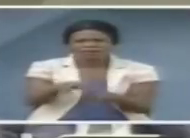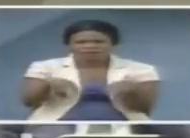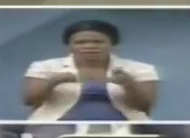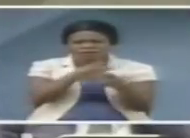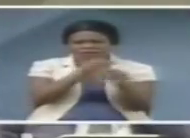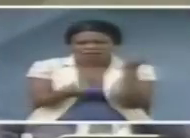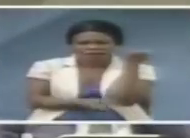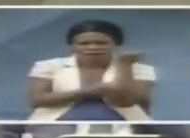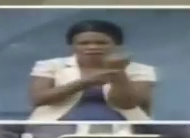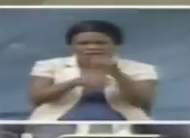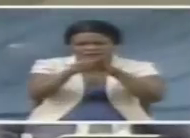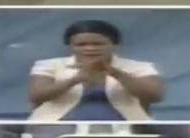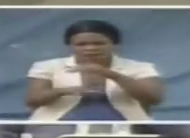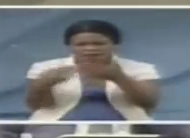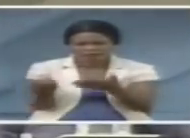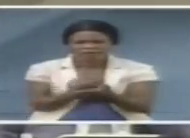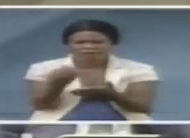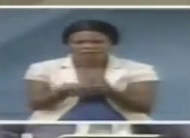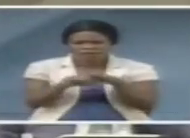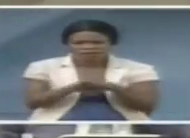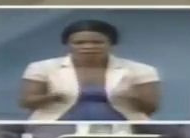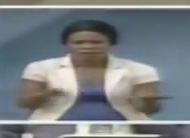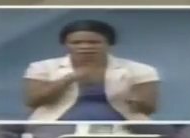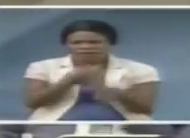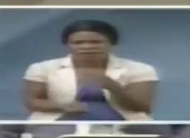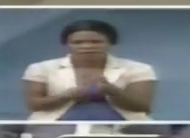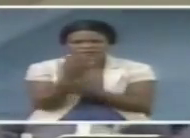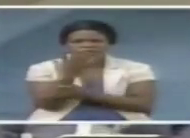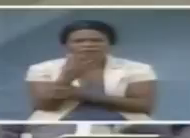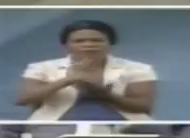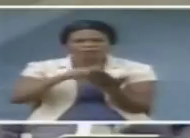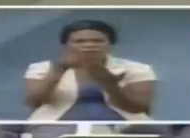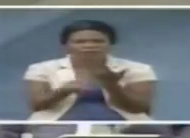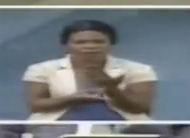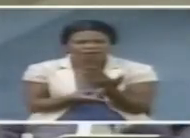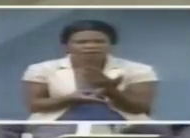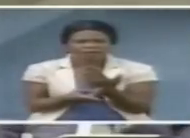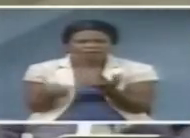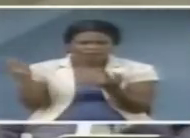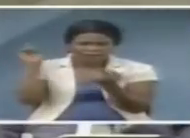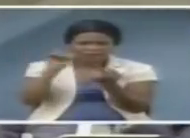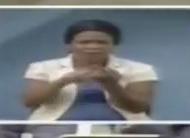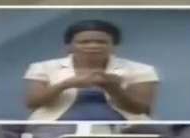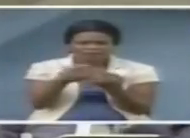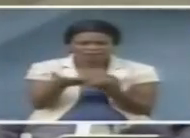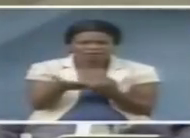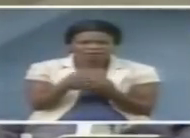attain growth and development under the Economic Stabilization and Growth